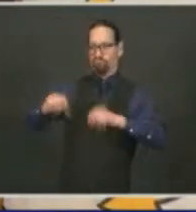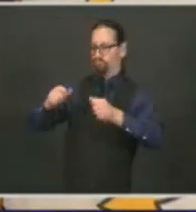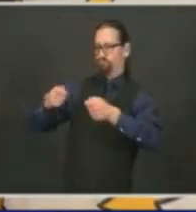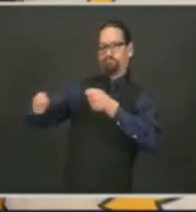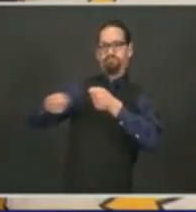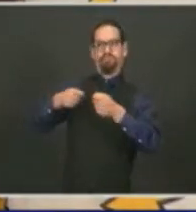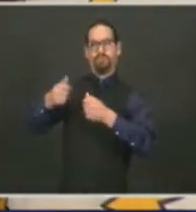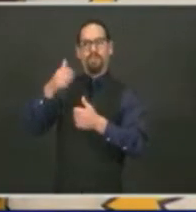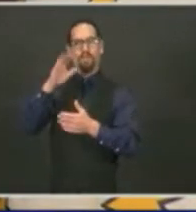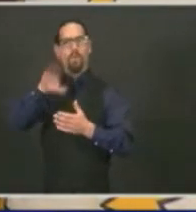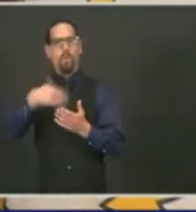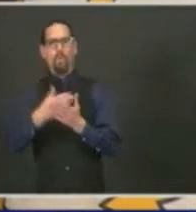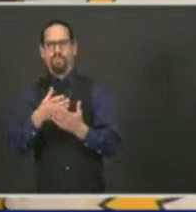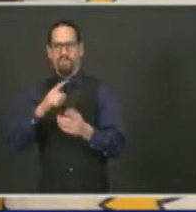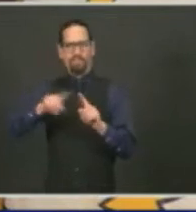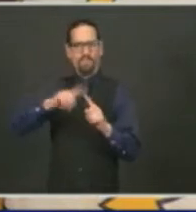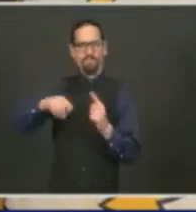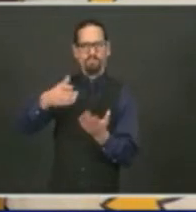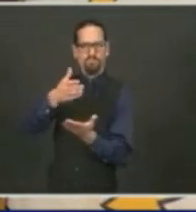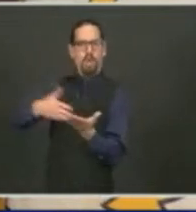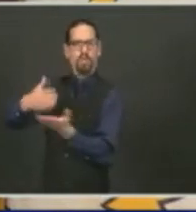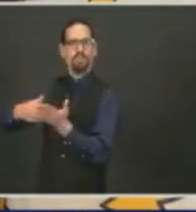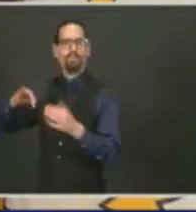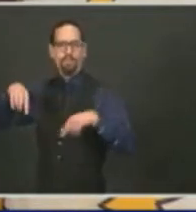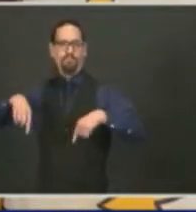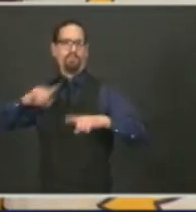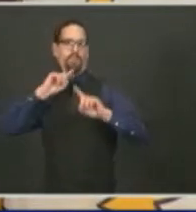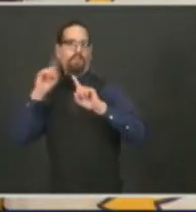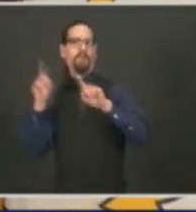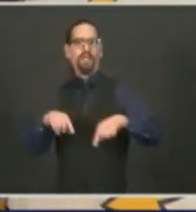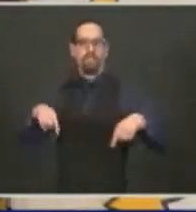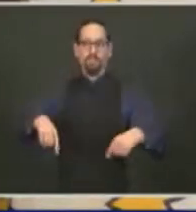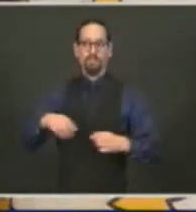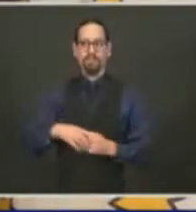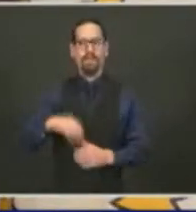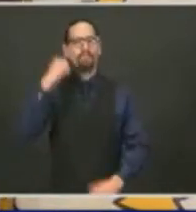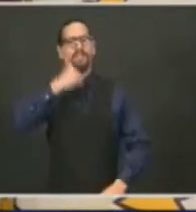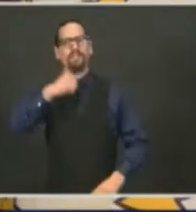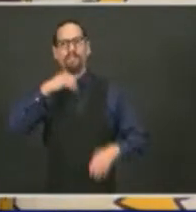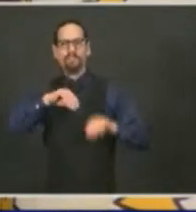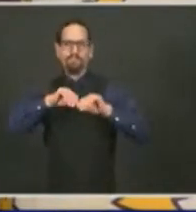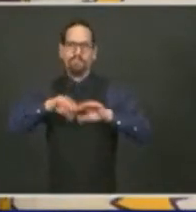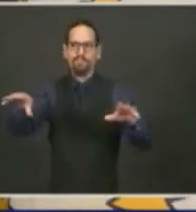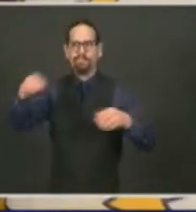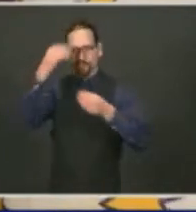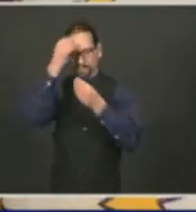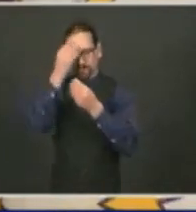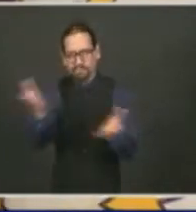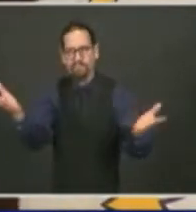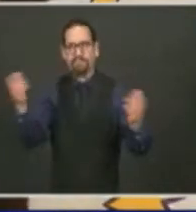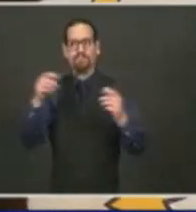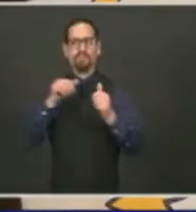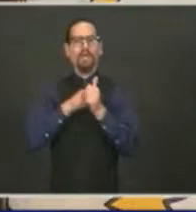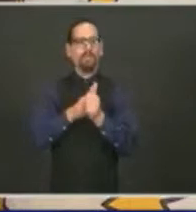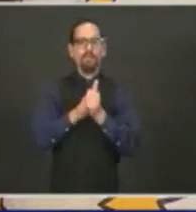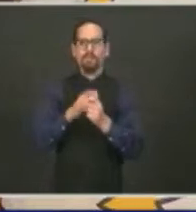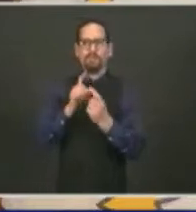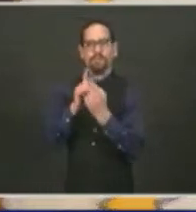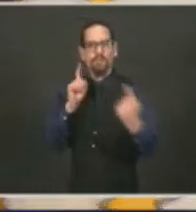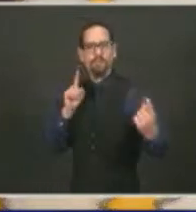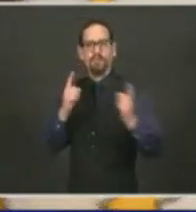disease. And on almost a daily basis, there's been a steady drumbeat of distancing, play by the